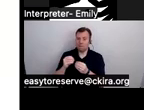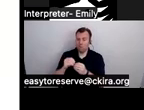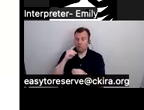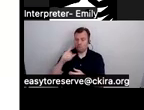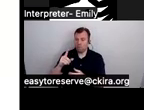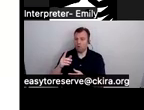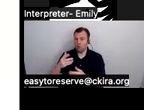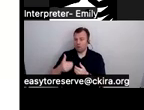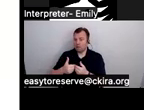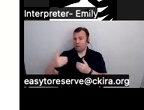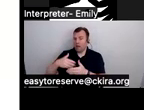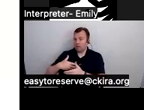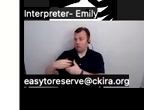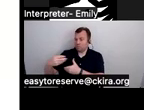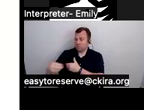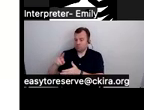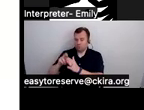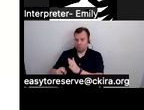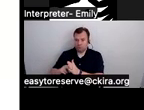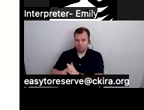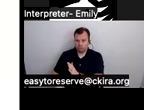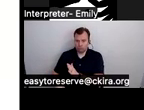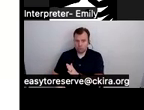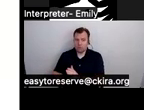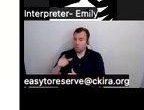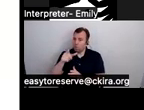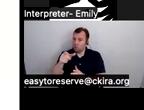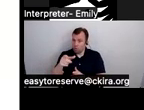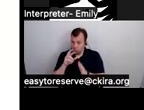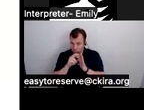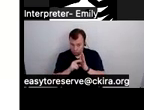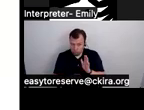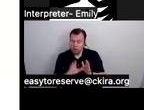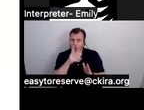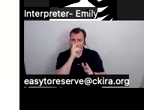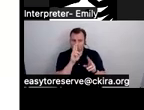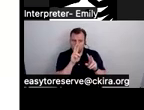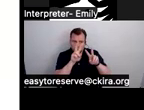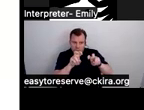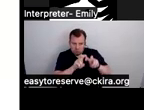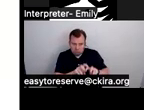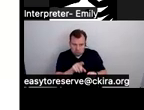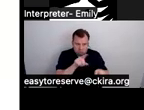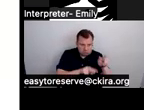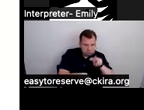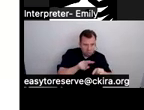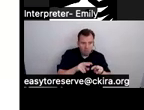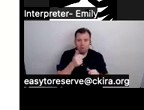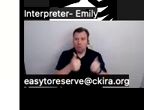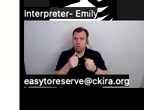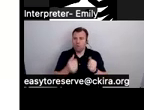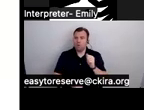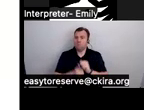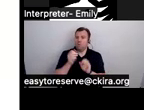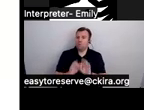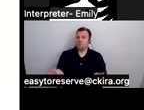so depending on the area of research, you really want to explore these a little bit to find that institute that might be most appropriate for